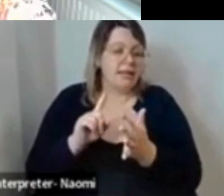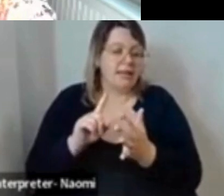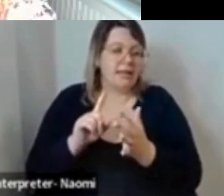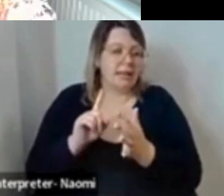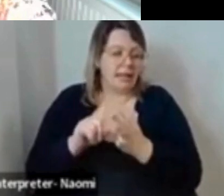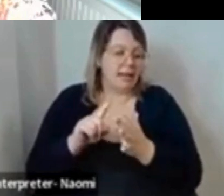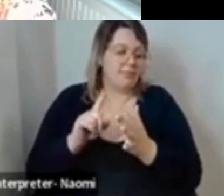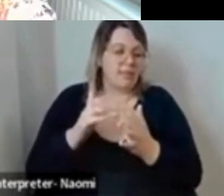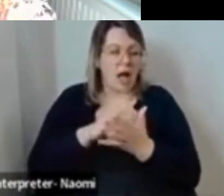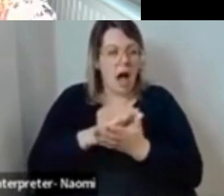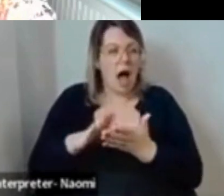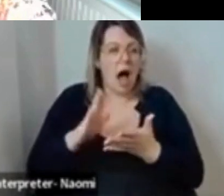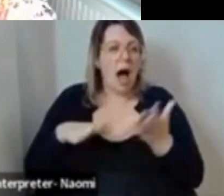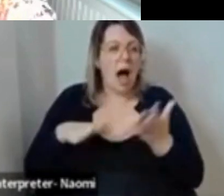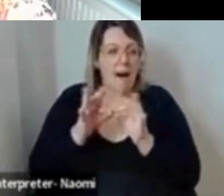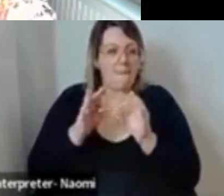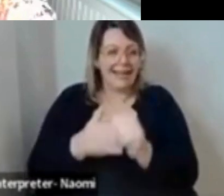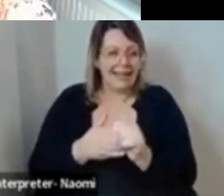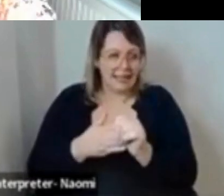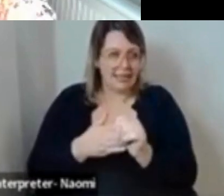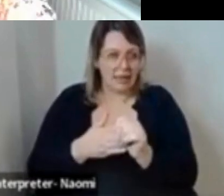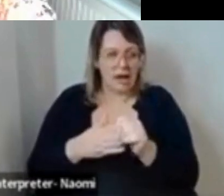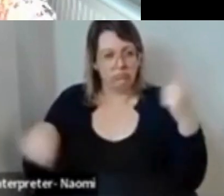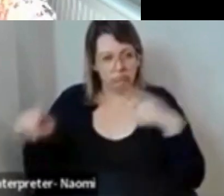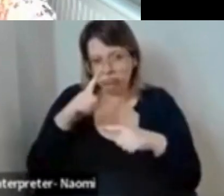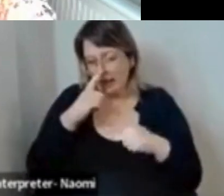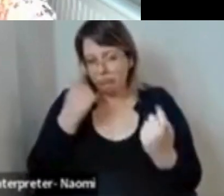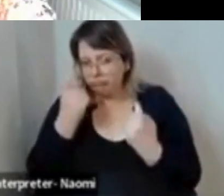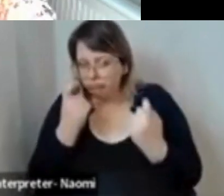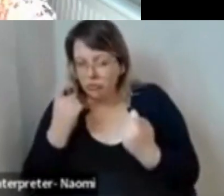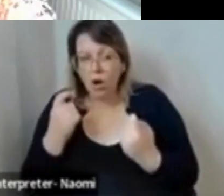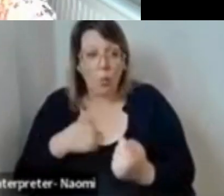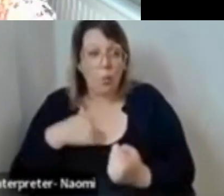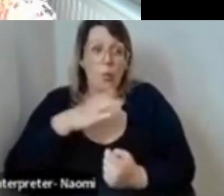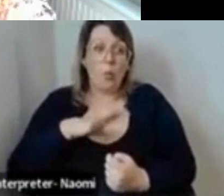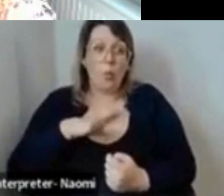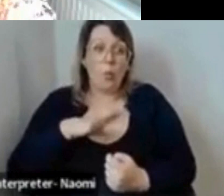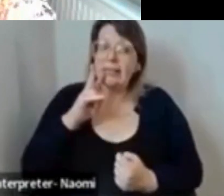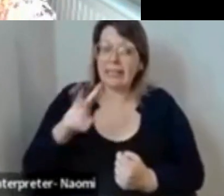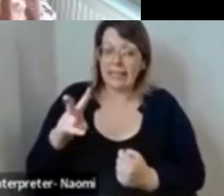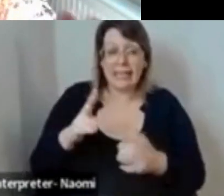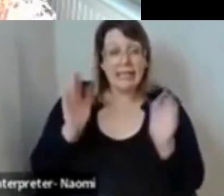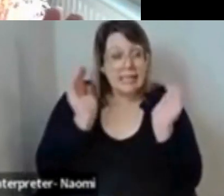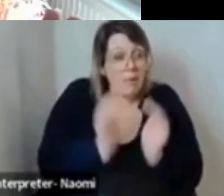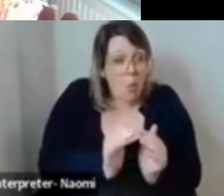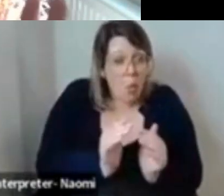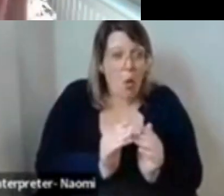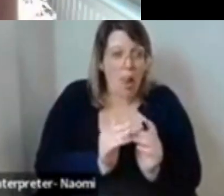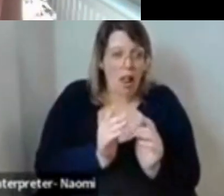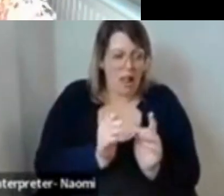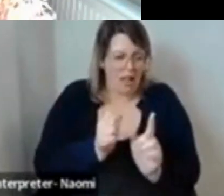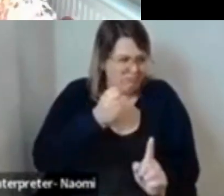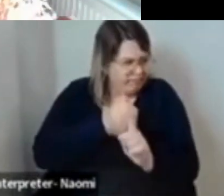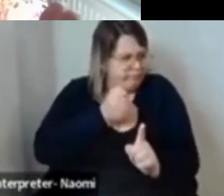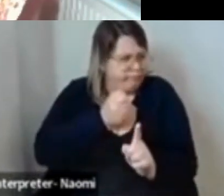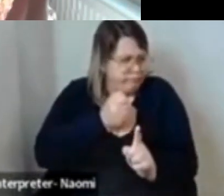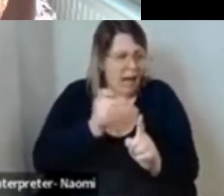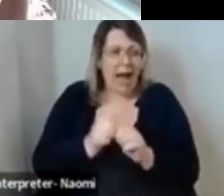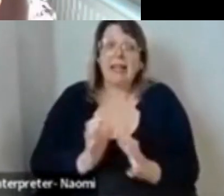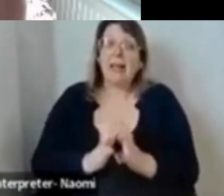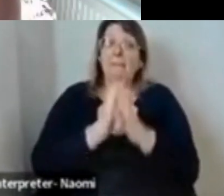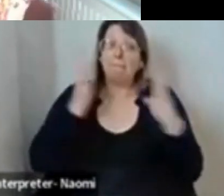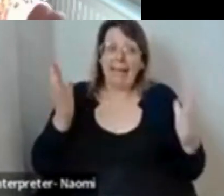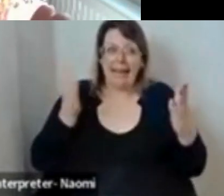available. So I think I'm saying we want to see the small, really local, impactful opportunities as well as the large